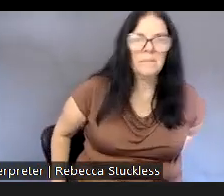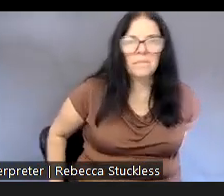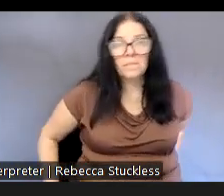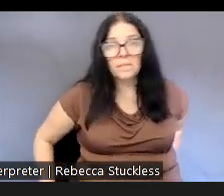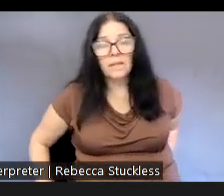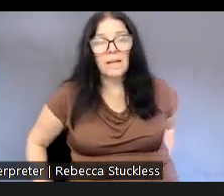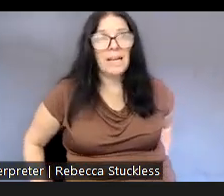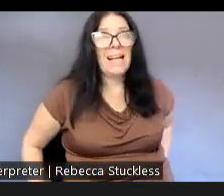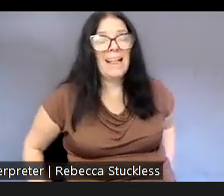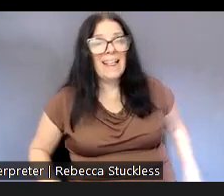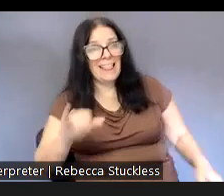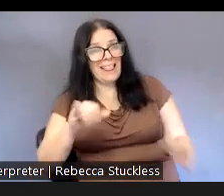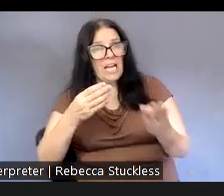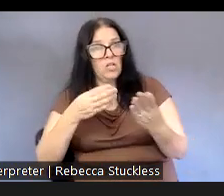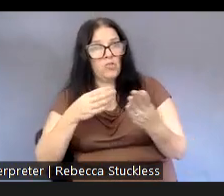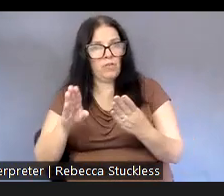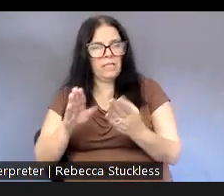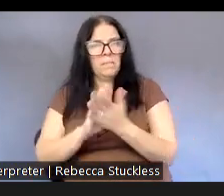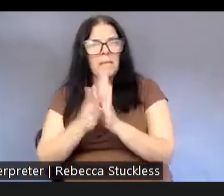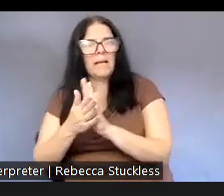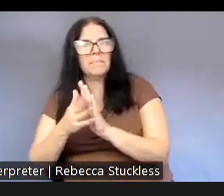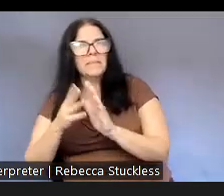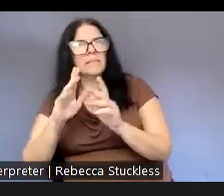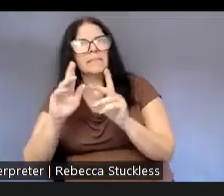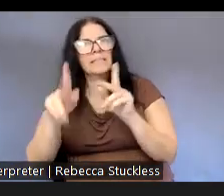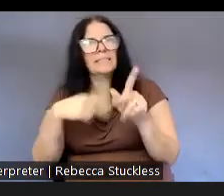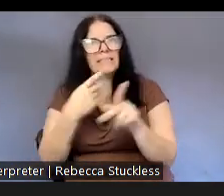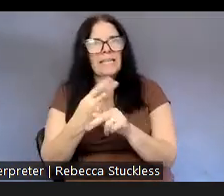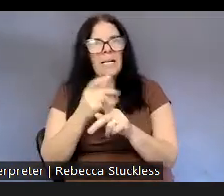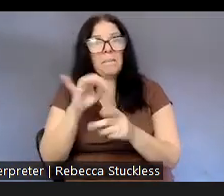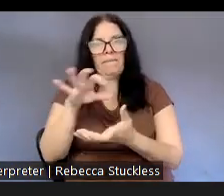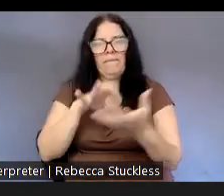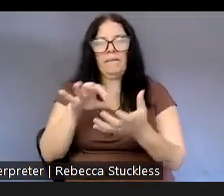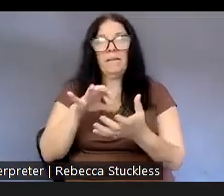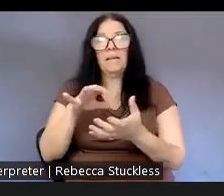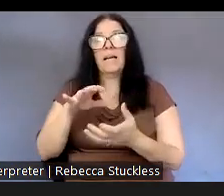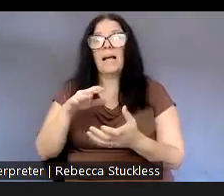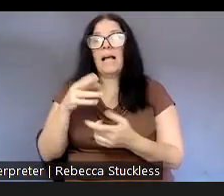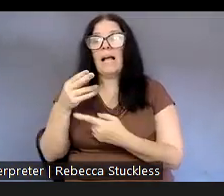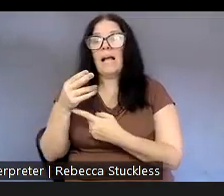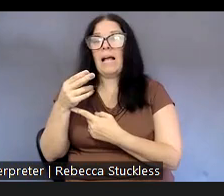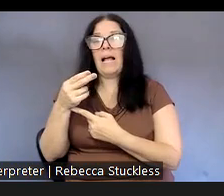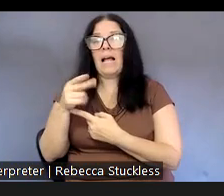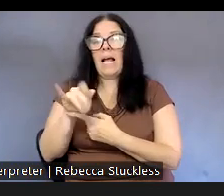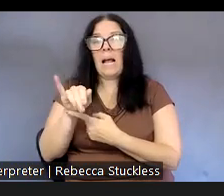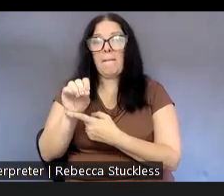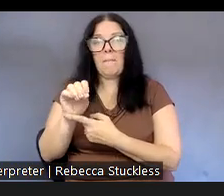amounts then to a hybrid of psychotherapy and political ideology.